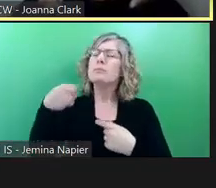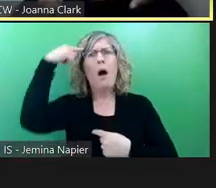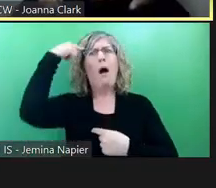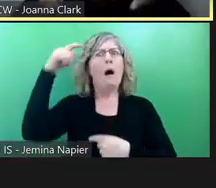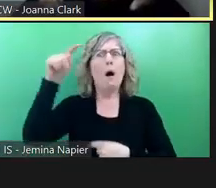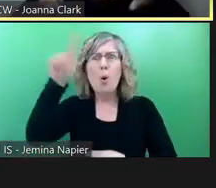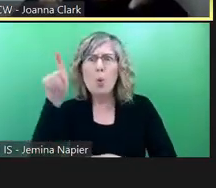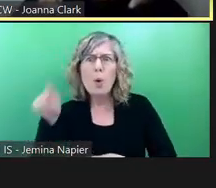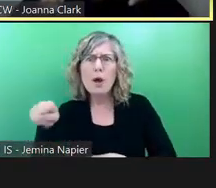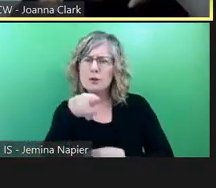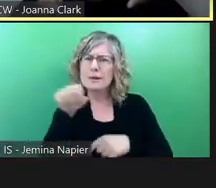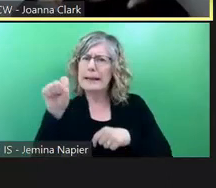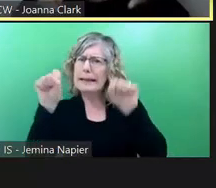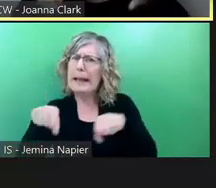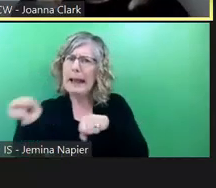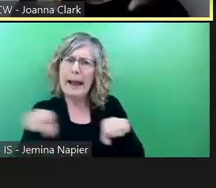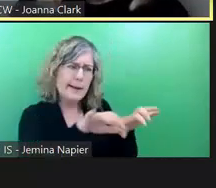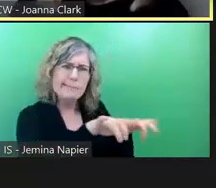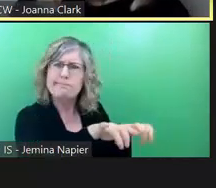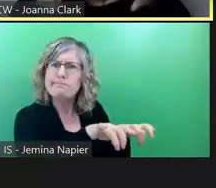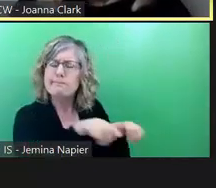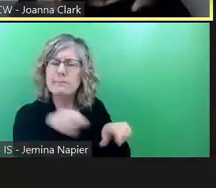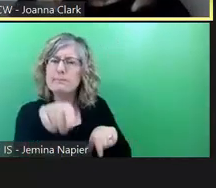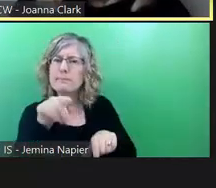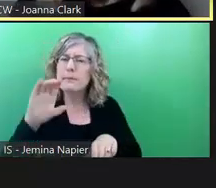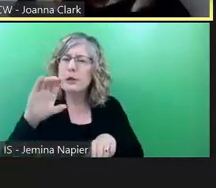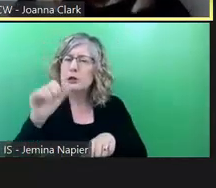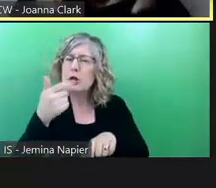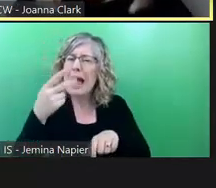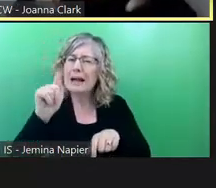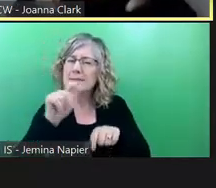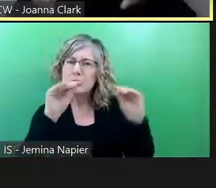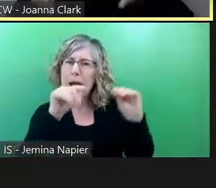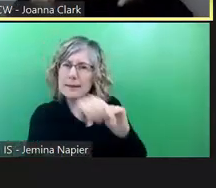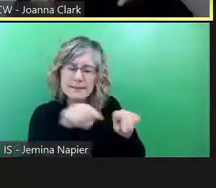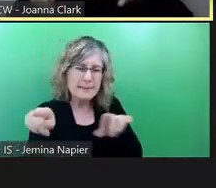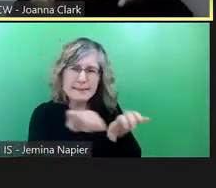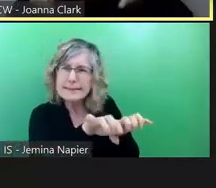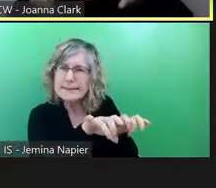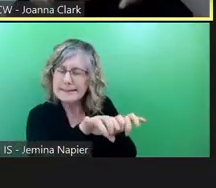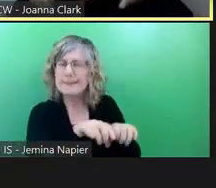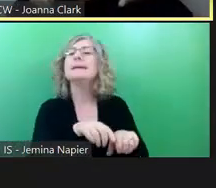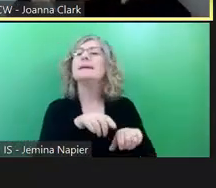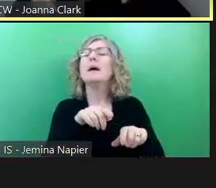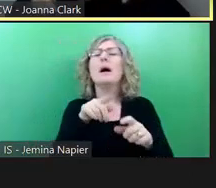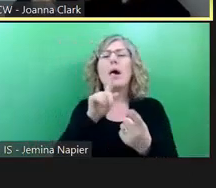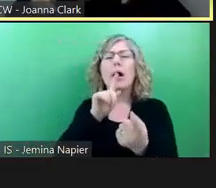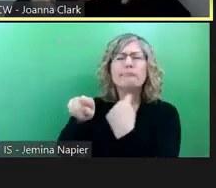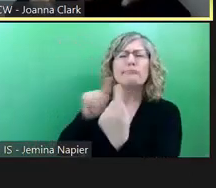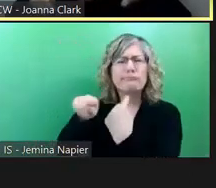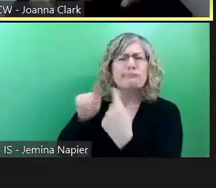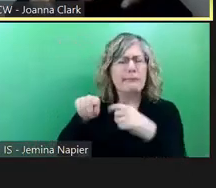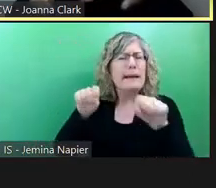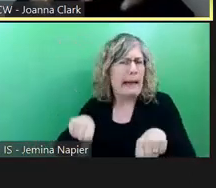different people behind the scenes who will try to deal with different types of question. But we will be asking you also